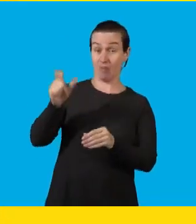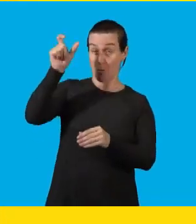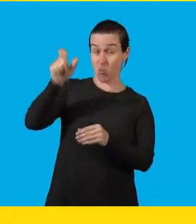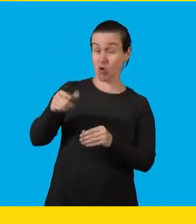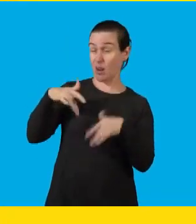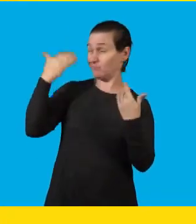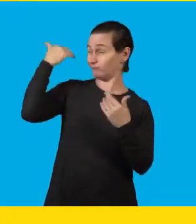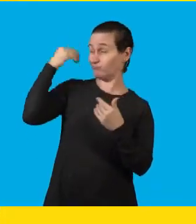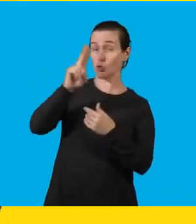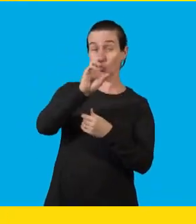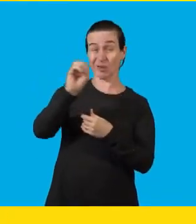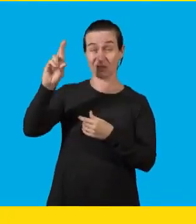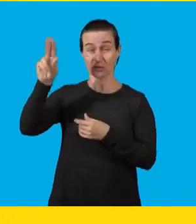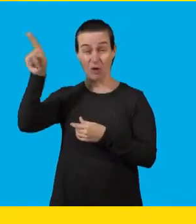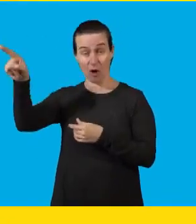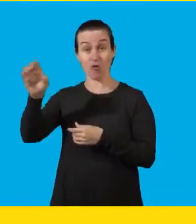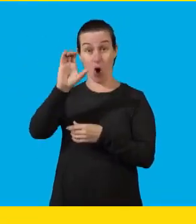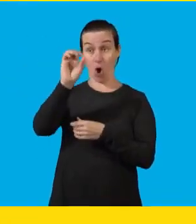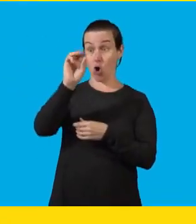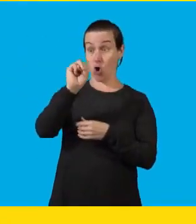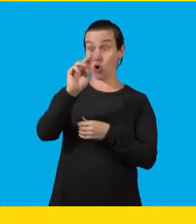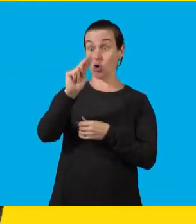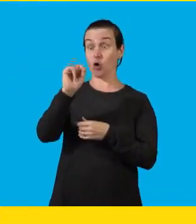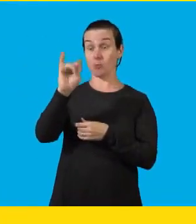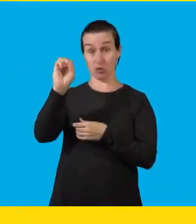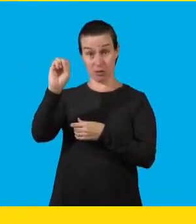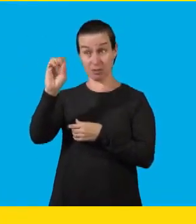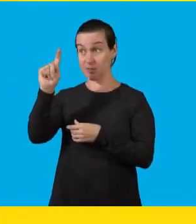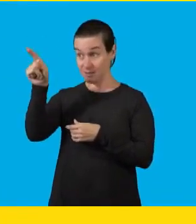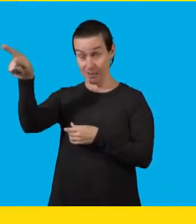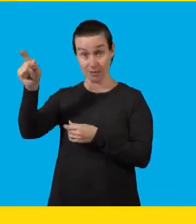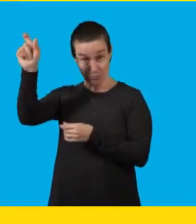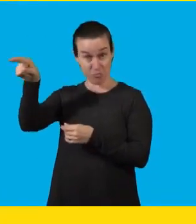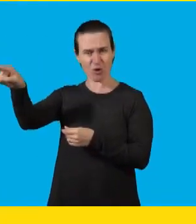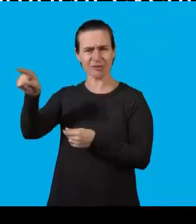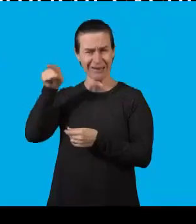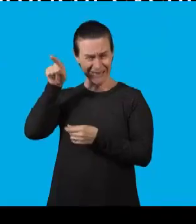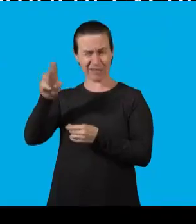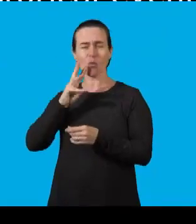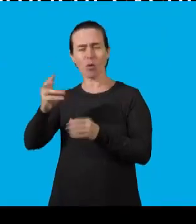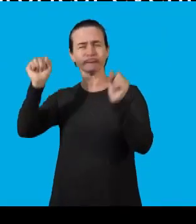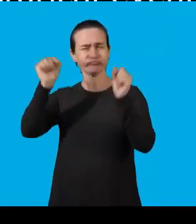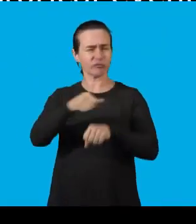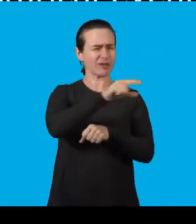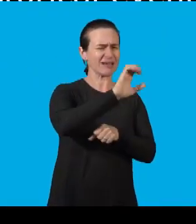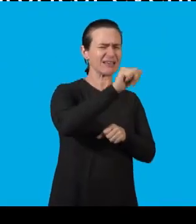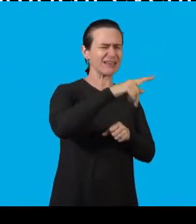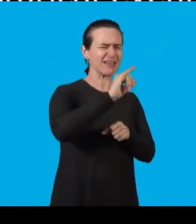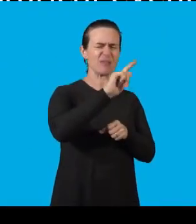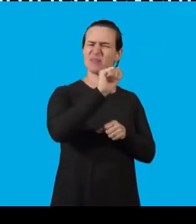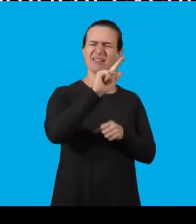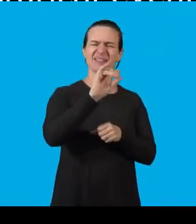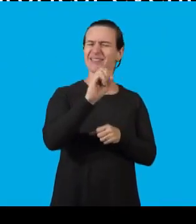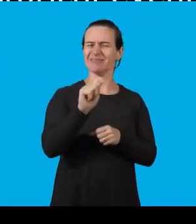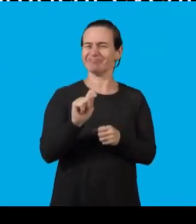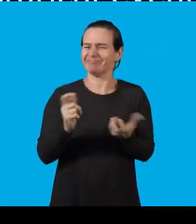is not going to say what a capitalist is going to say. So that is very important. And then the next thing you need to do is